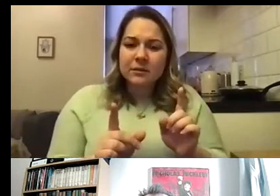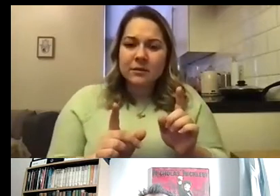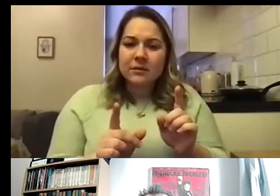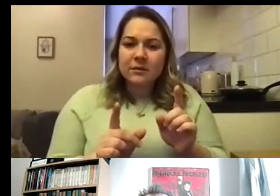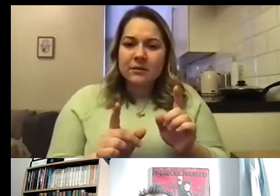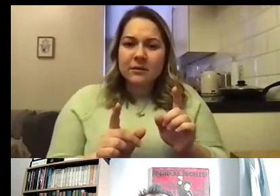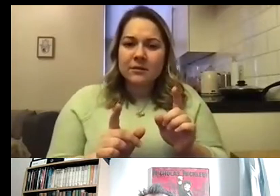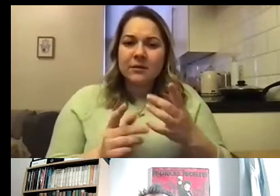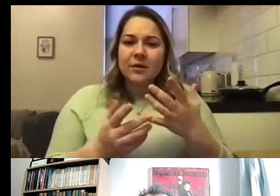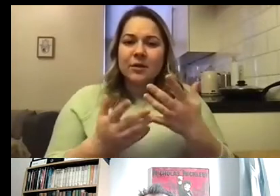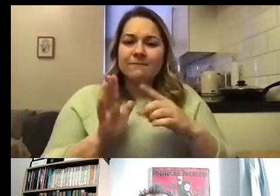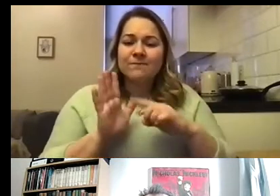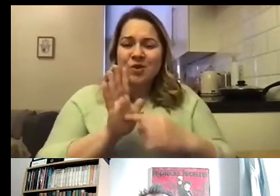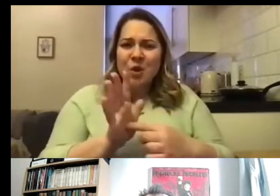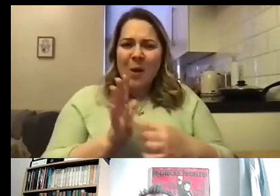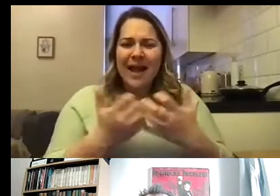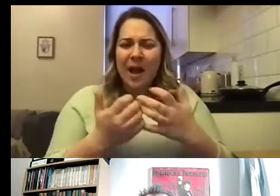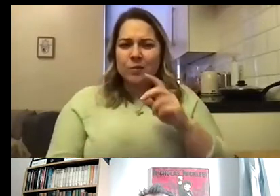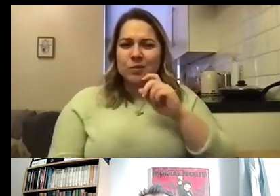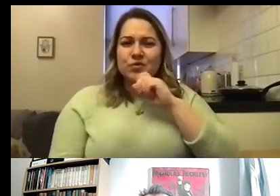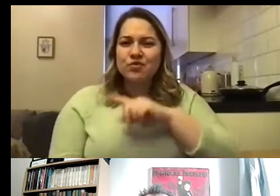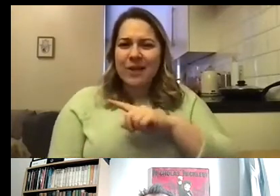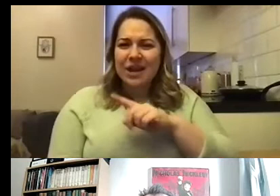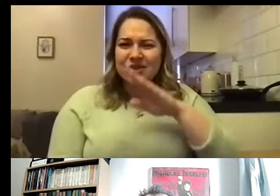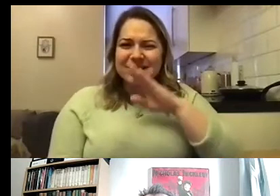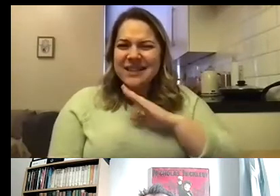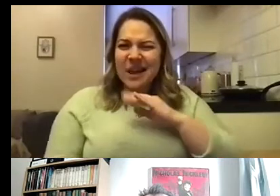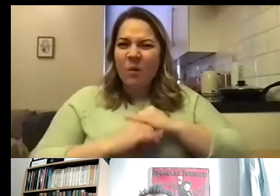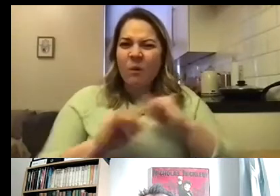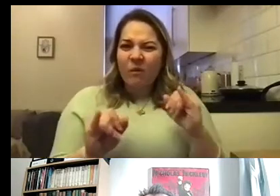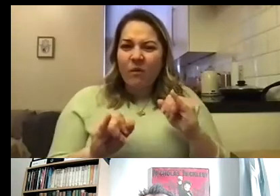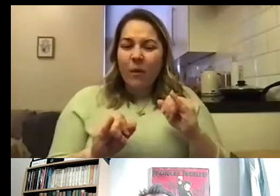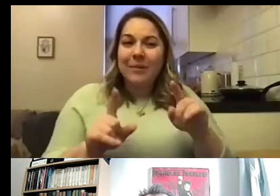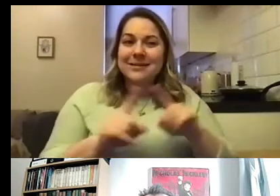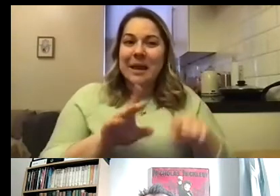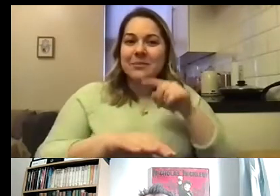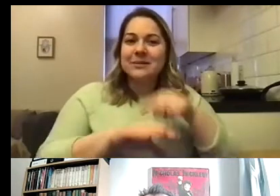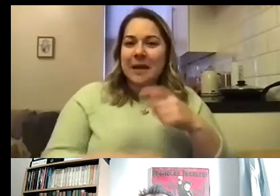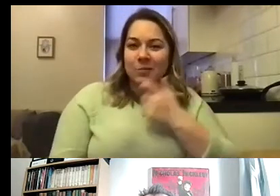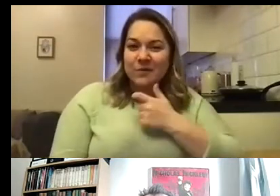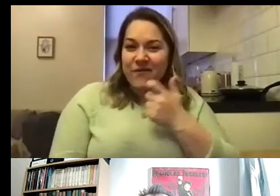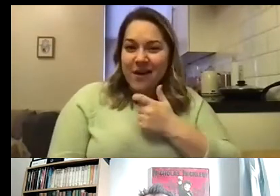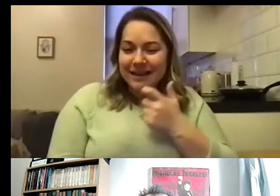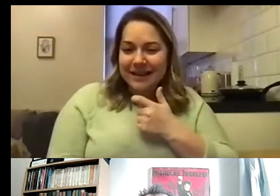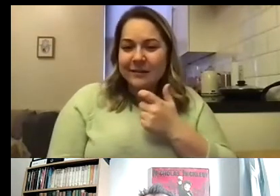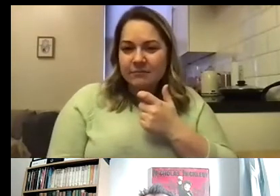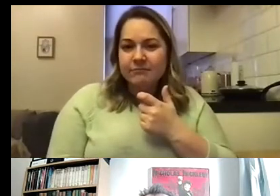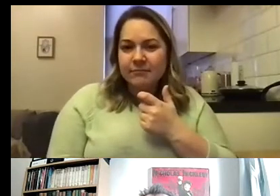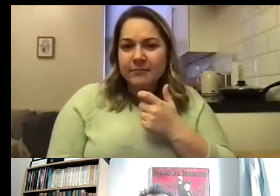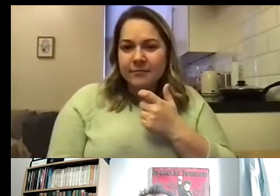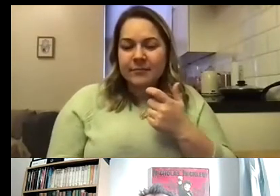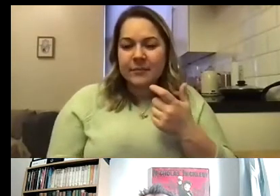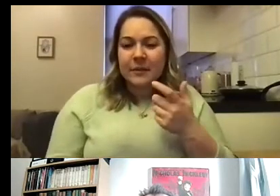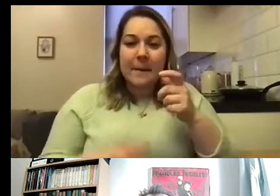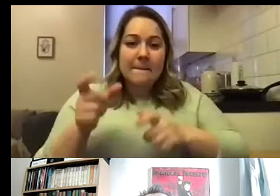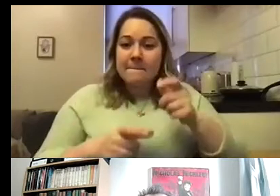that and showing how absurd and kind of tragic and but also funny that sort of encounter is, when, you know, people just have no